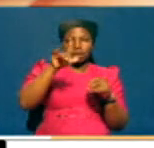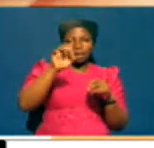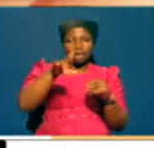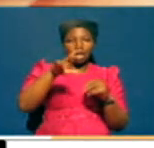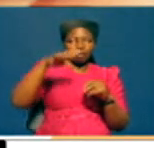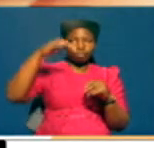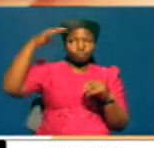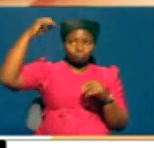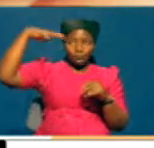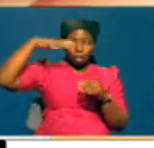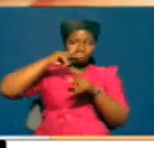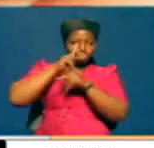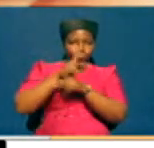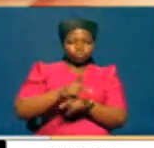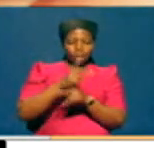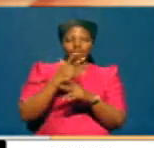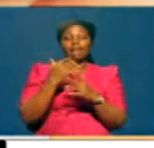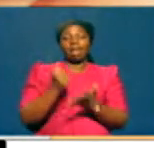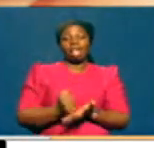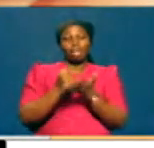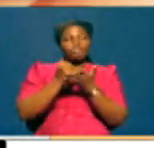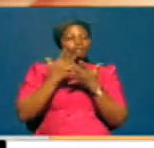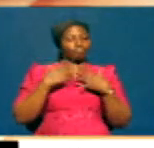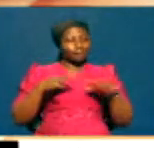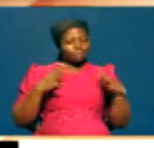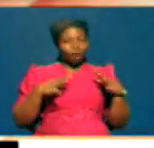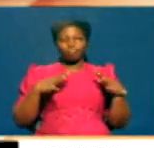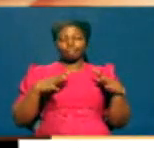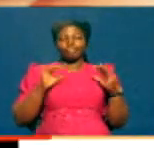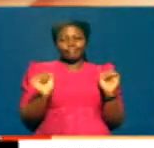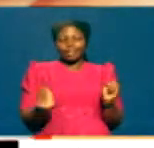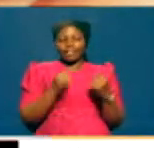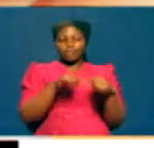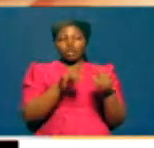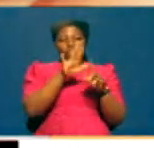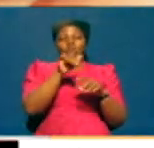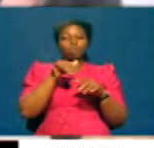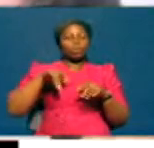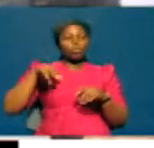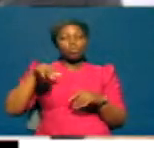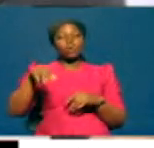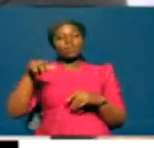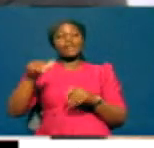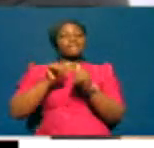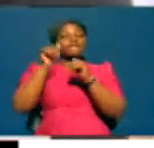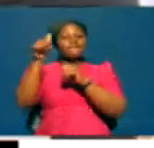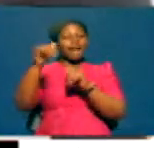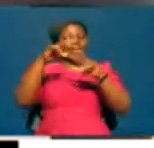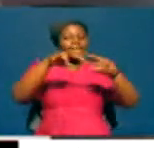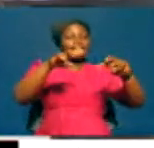the pain of walking long distances in search of the scarce commodity.